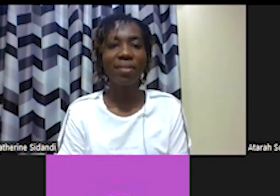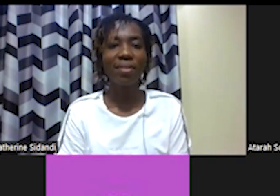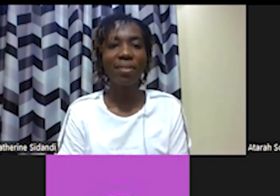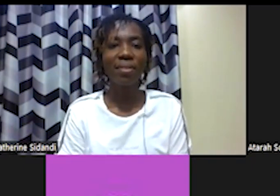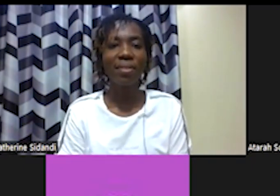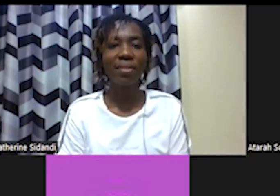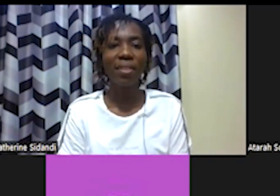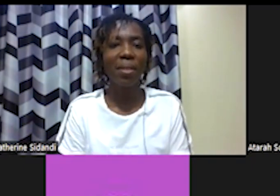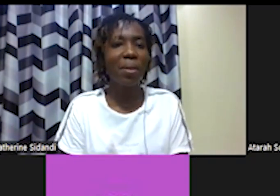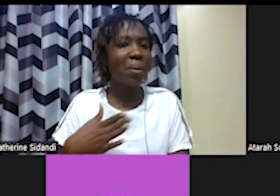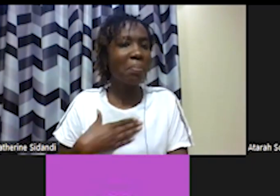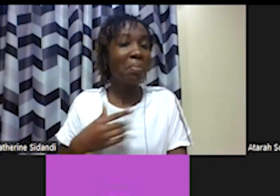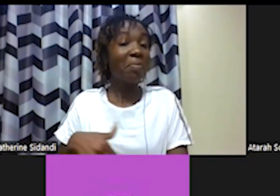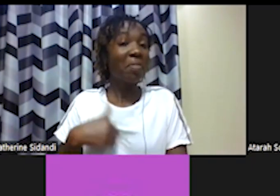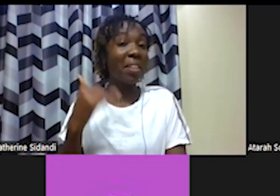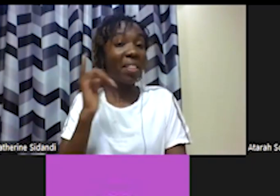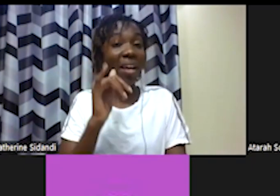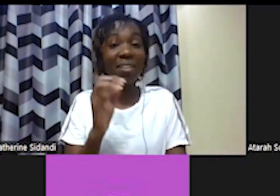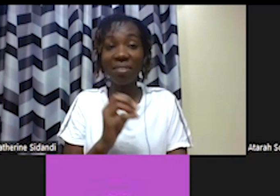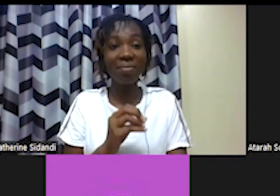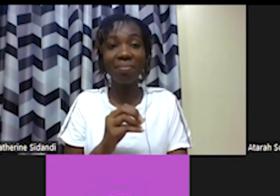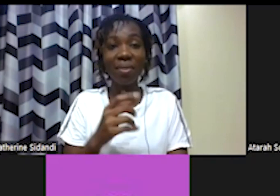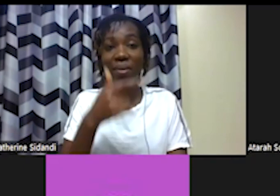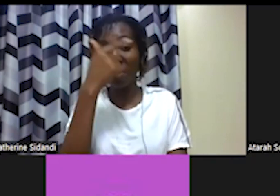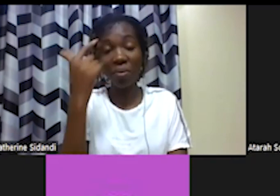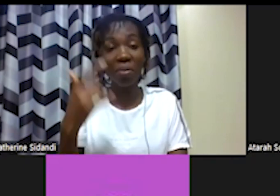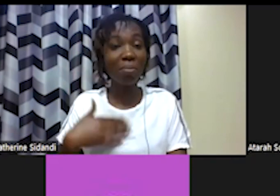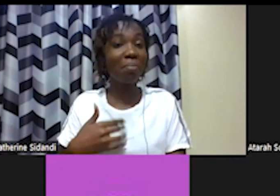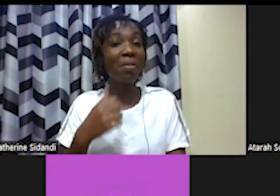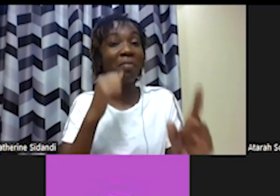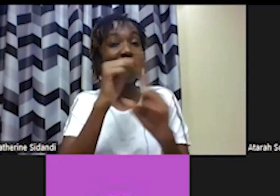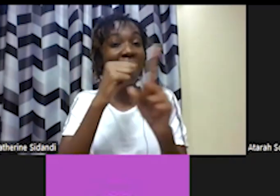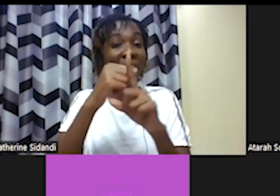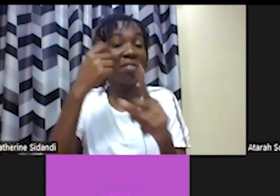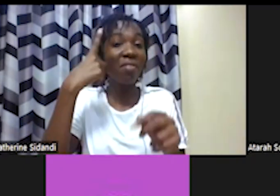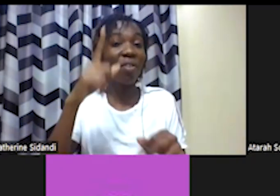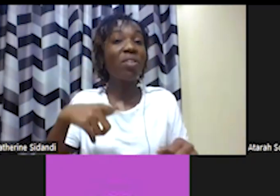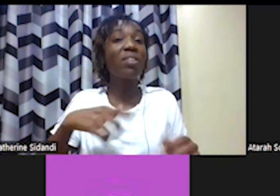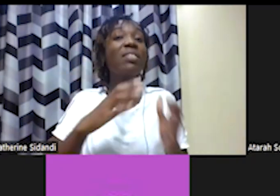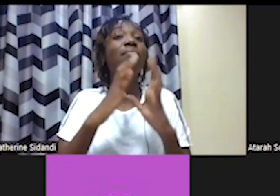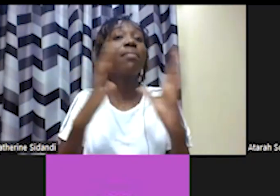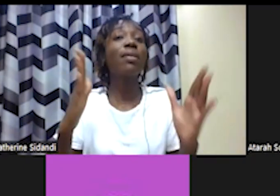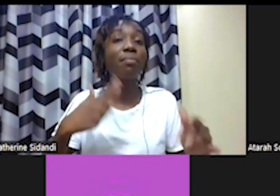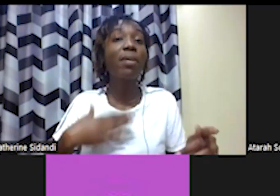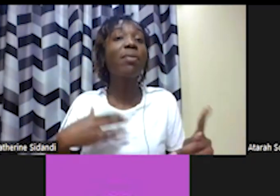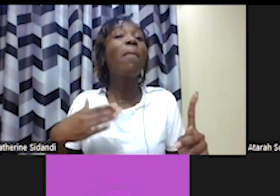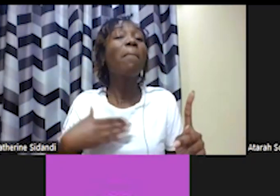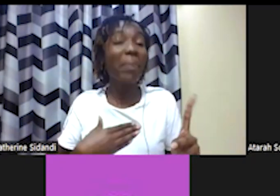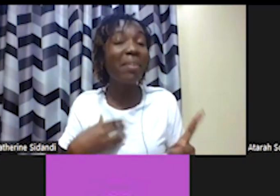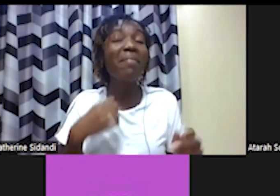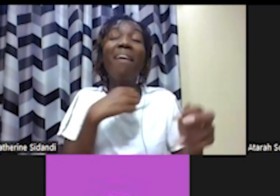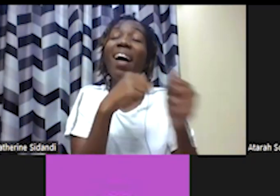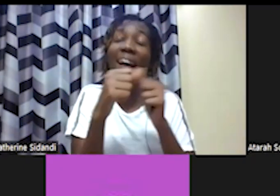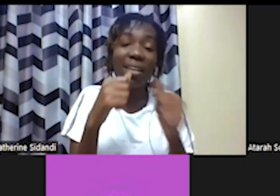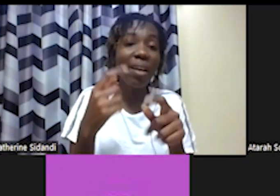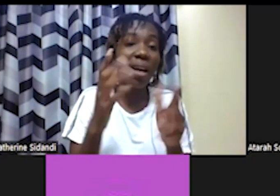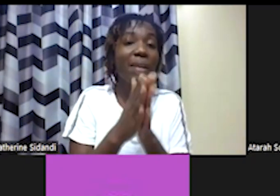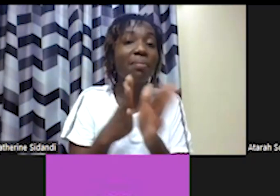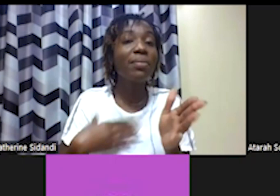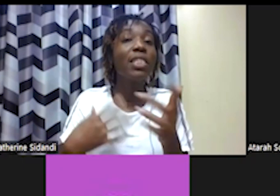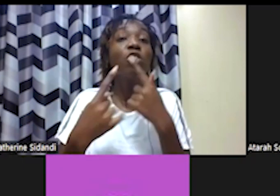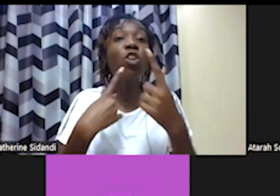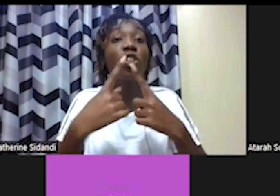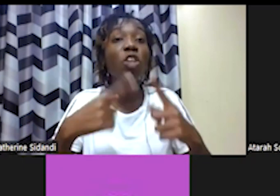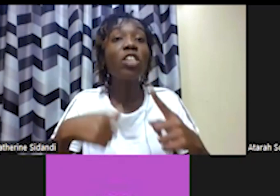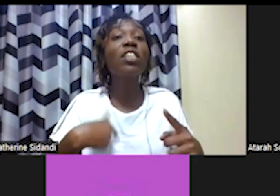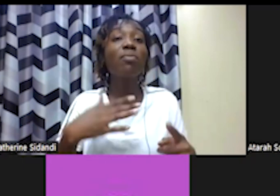I have not felt that one, because I fight for my space. And I wouldn't tell you I'll fight for my space, but I talk to myself. I talk